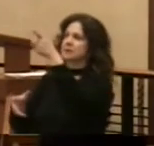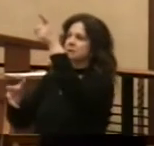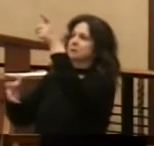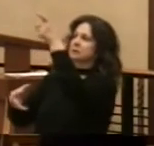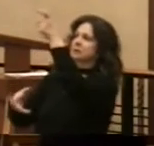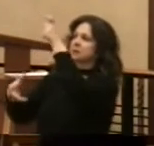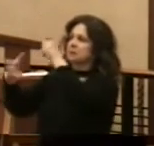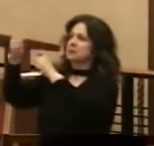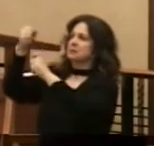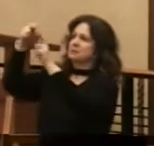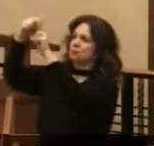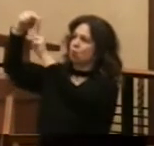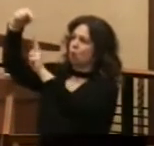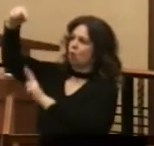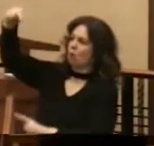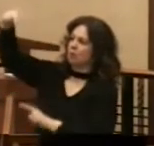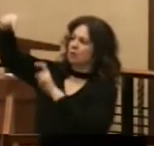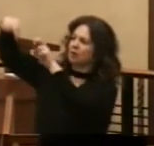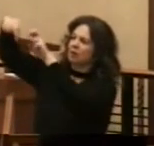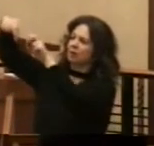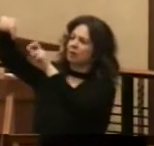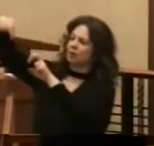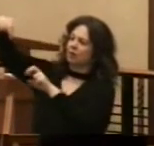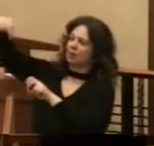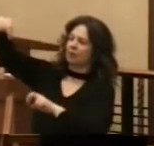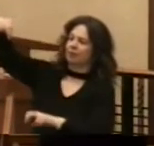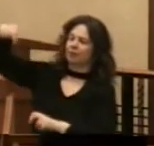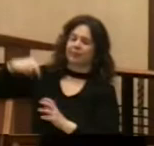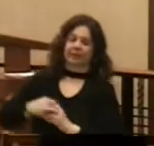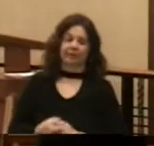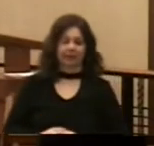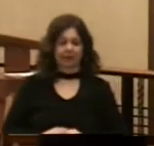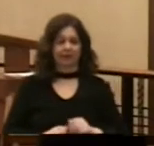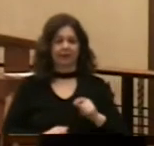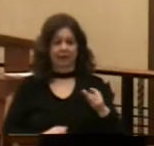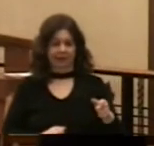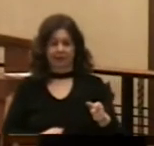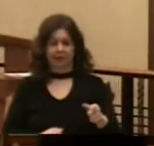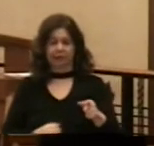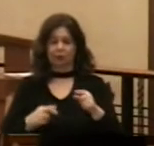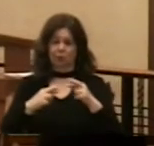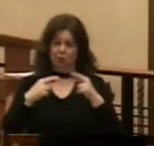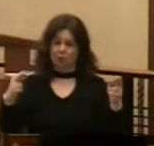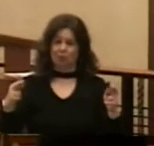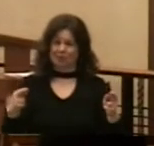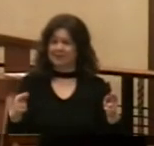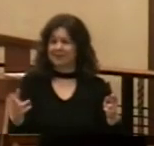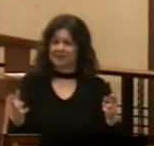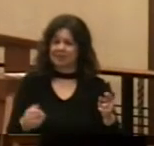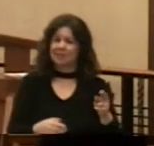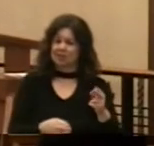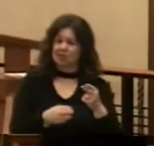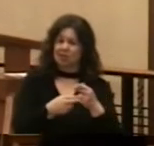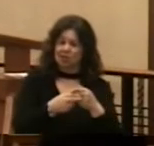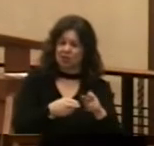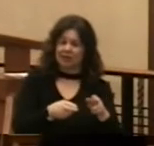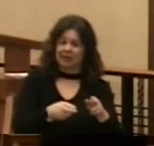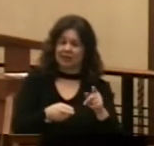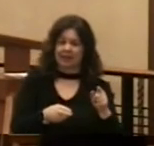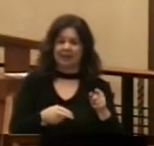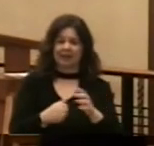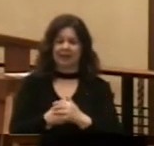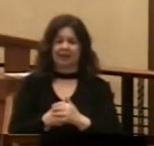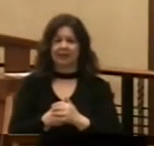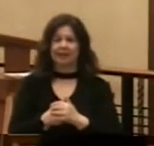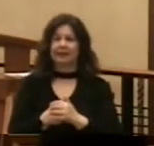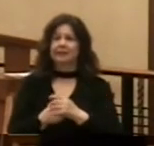package. Now, even though his rope was too short, he wriggled off the rope onto